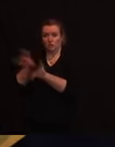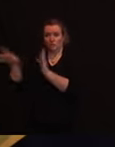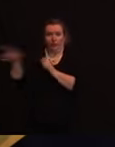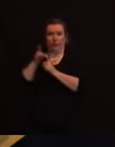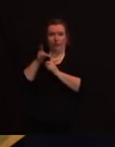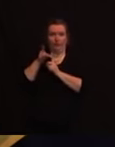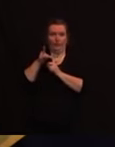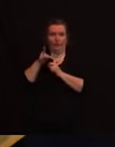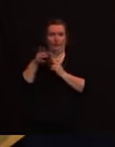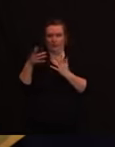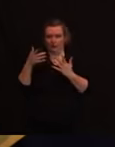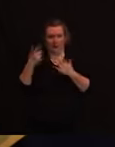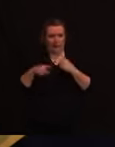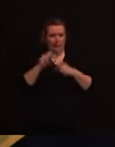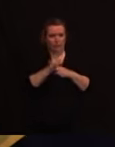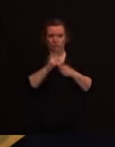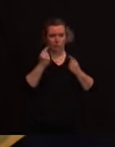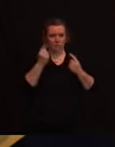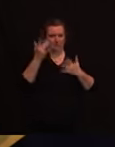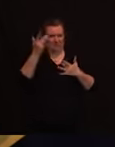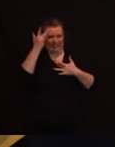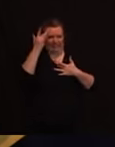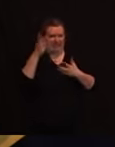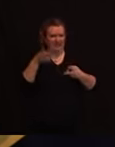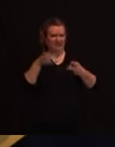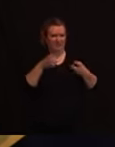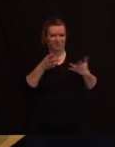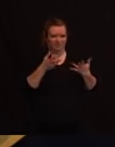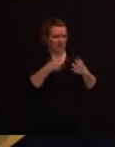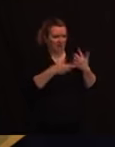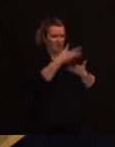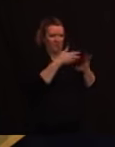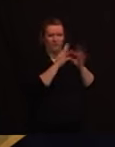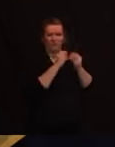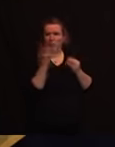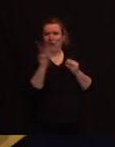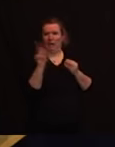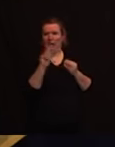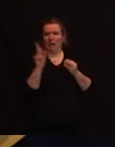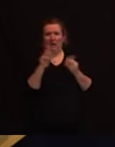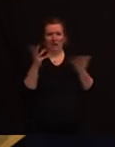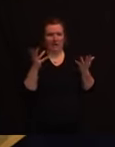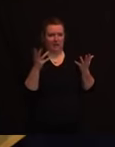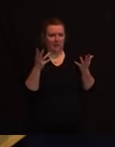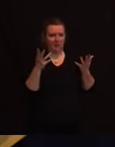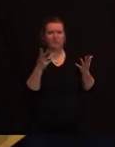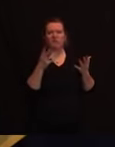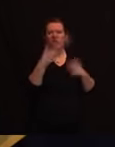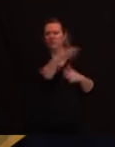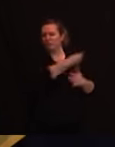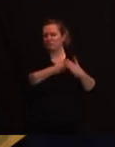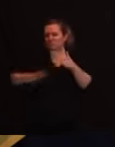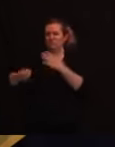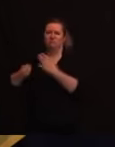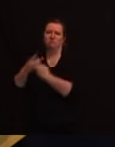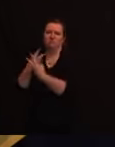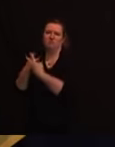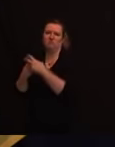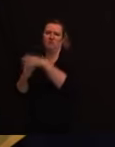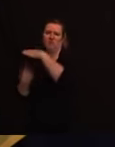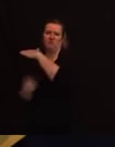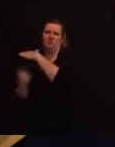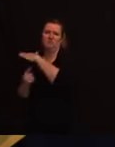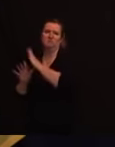their families. And to the Congressman's point about the third testing, we are pushing FEMA hard for that, and hope